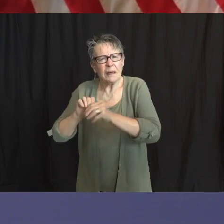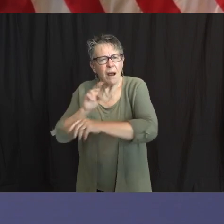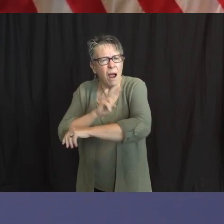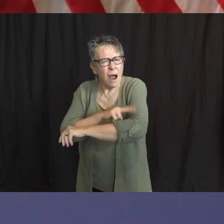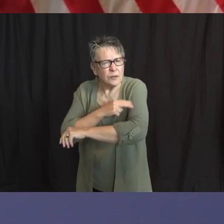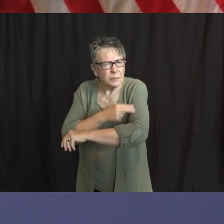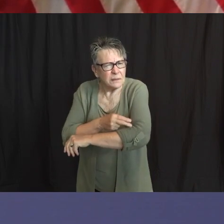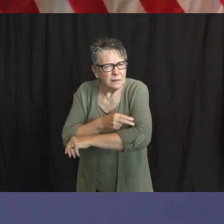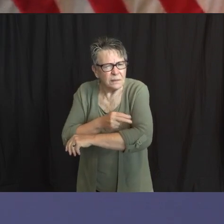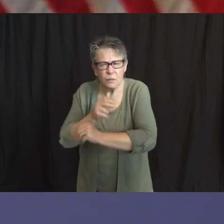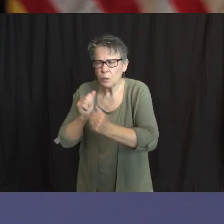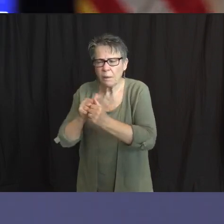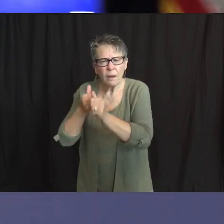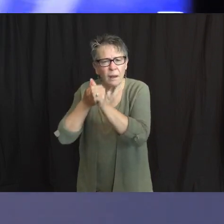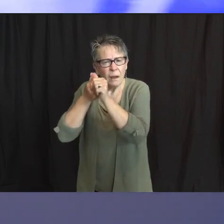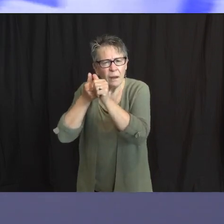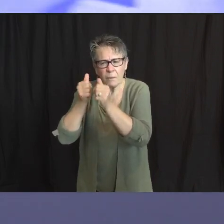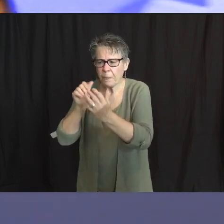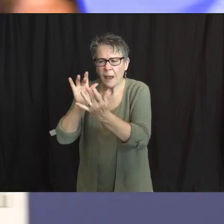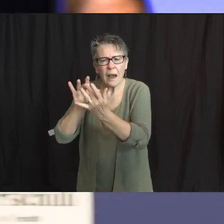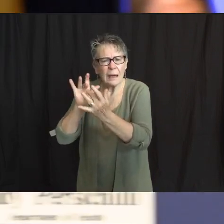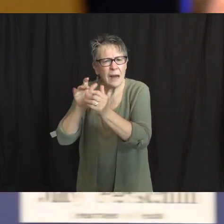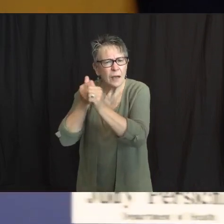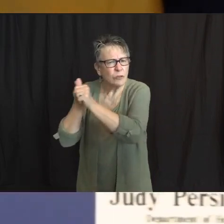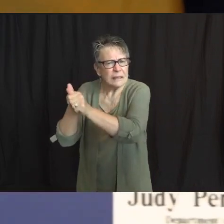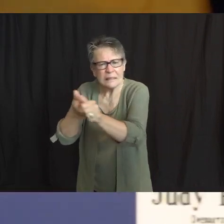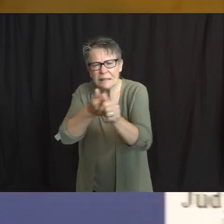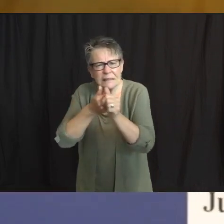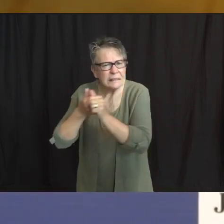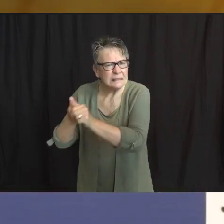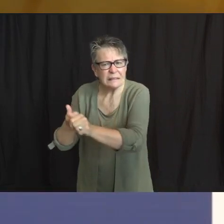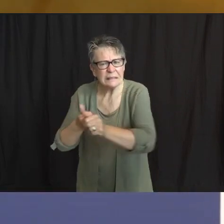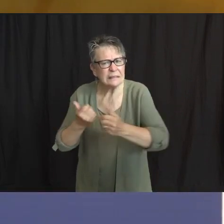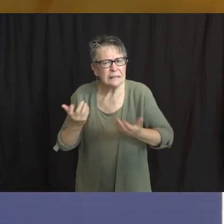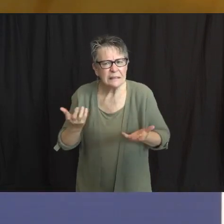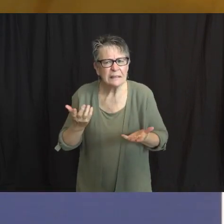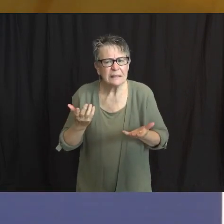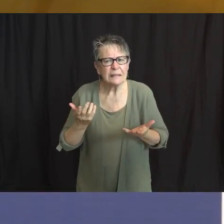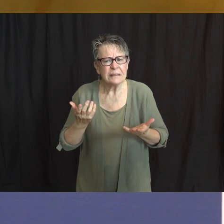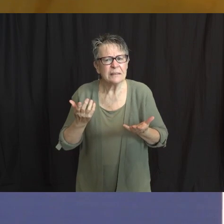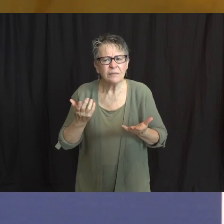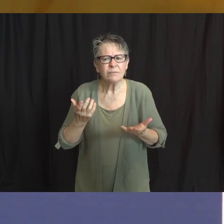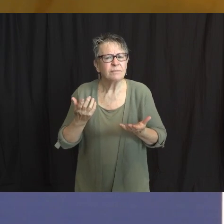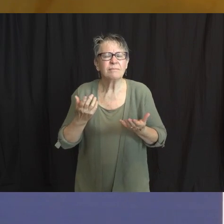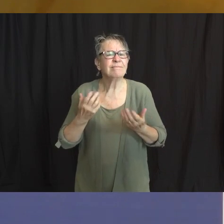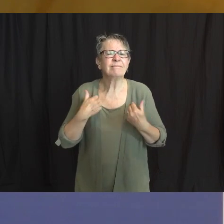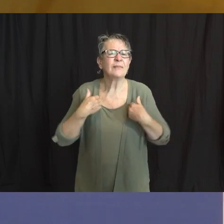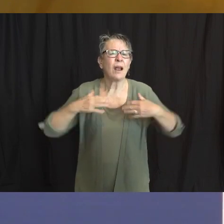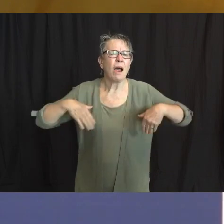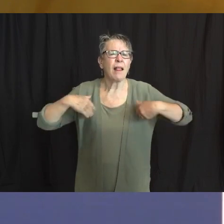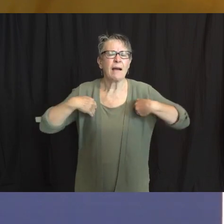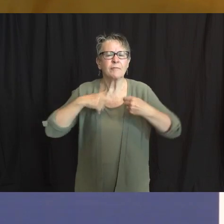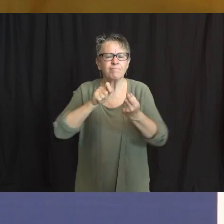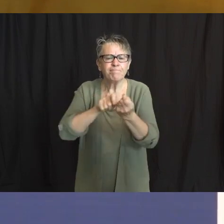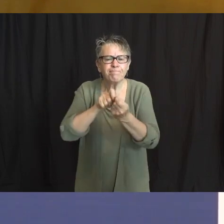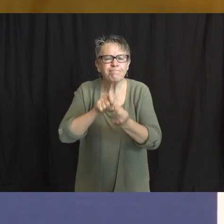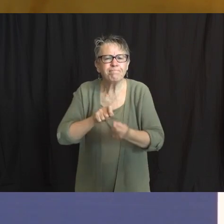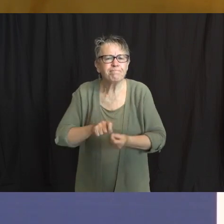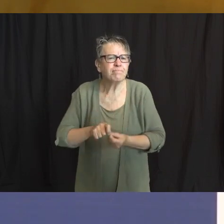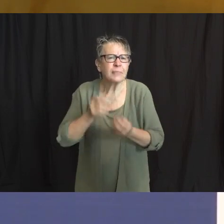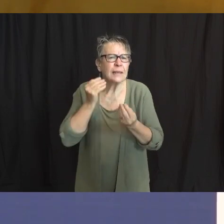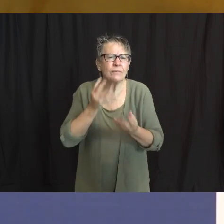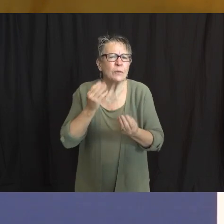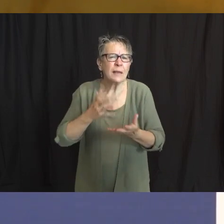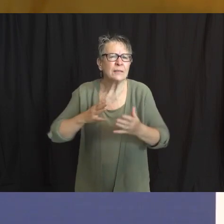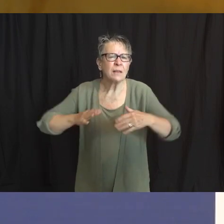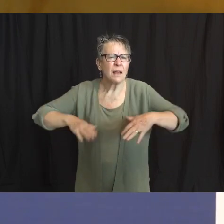you. I don't have anything specific on the new hospitalizations and the breakdown of them. We